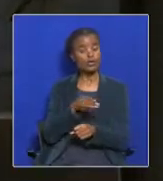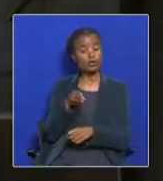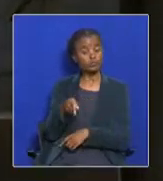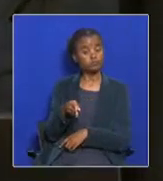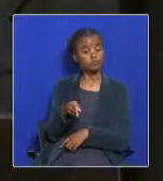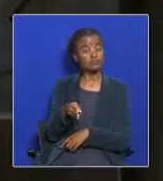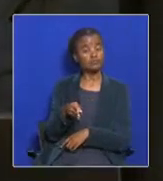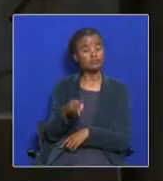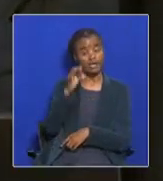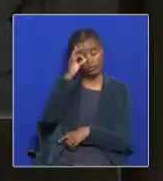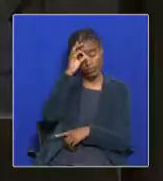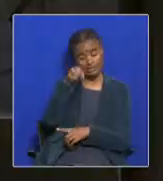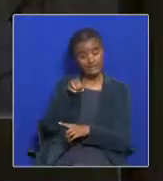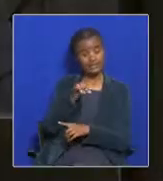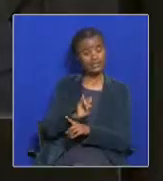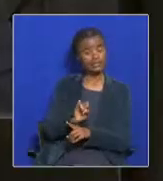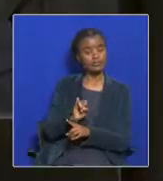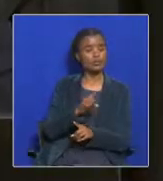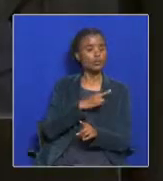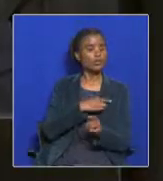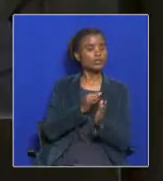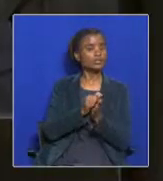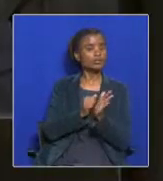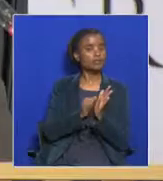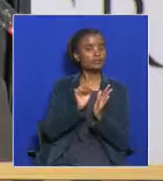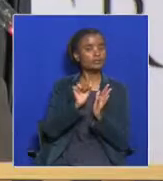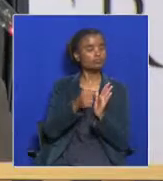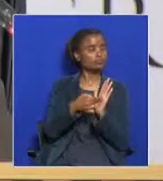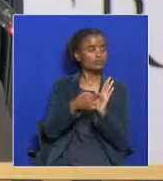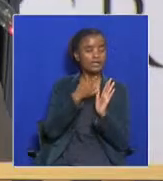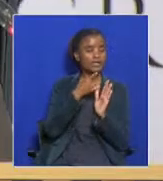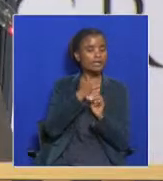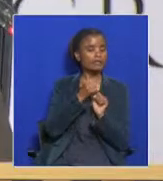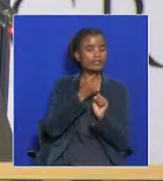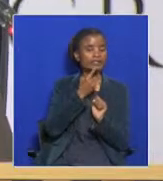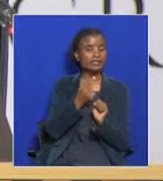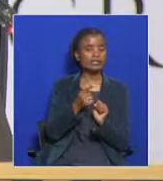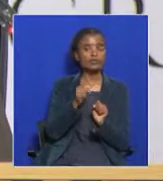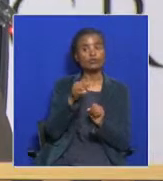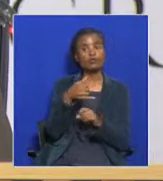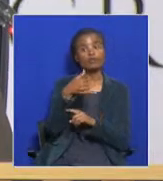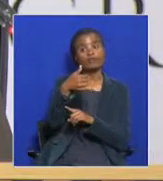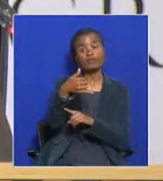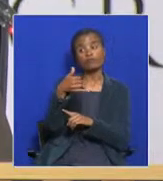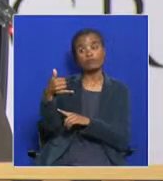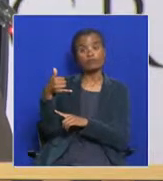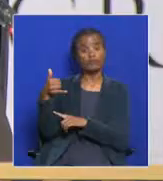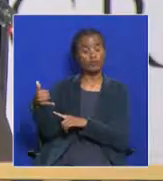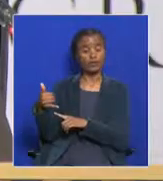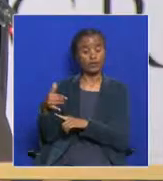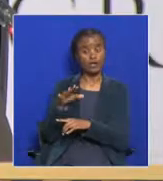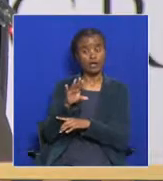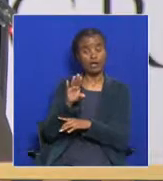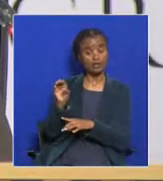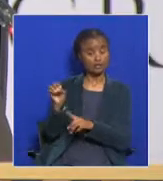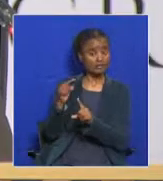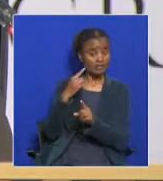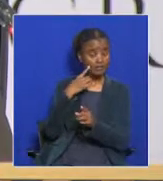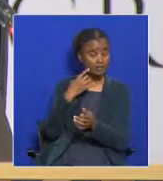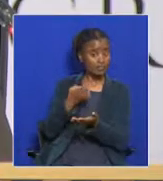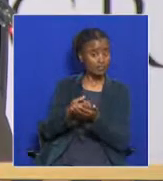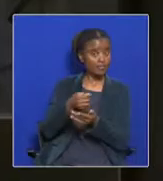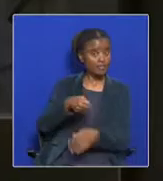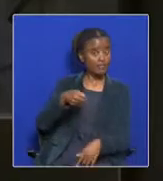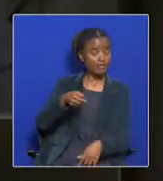don't say that you called around to find out if anyone has got these bags. We earlier looked